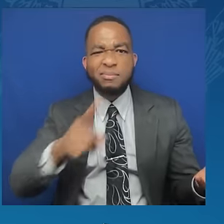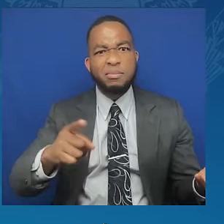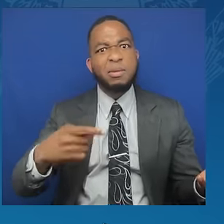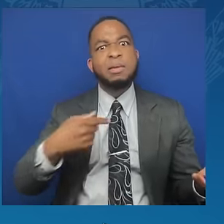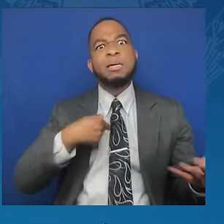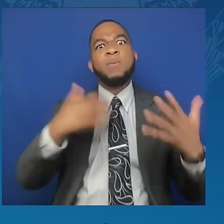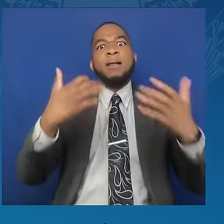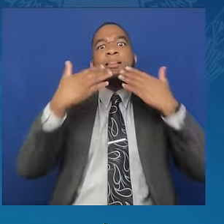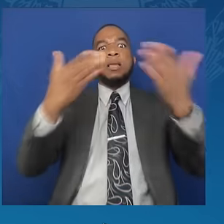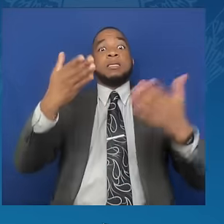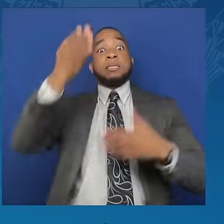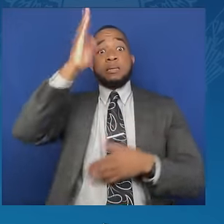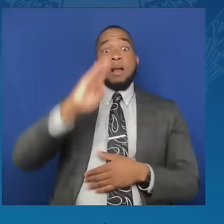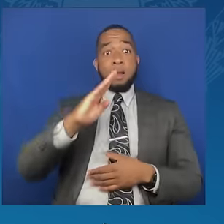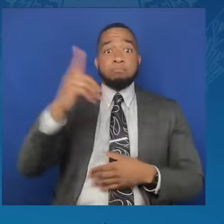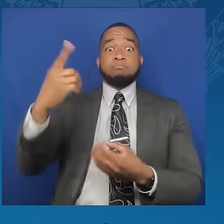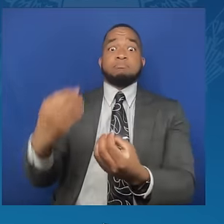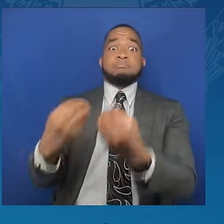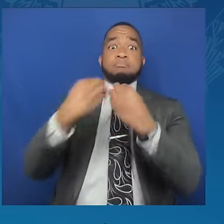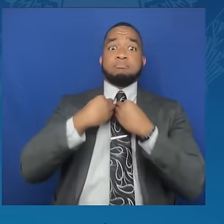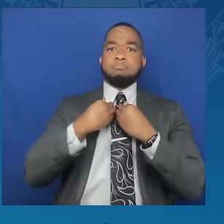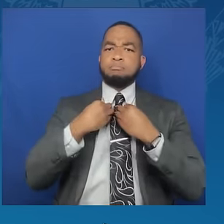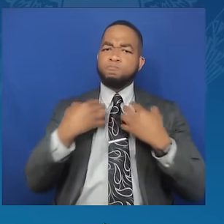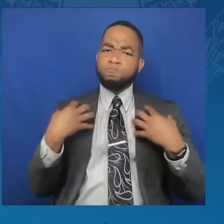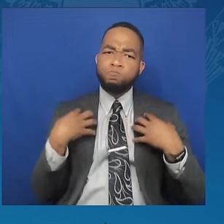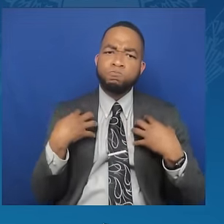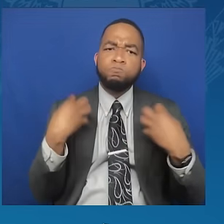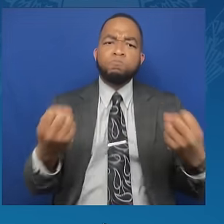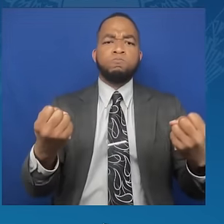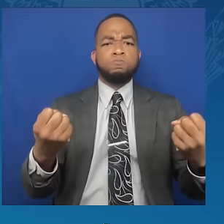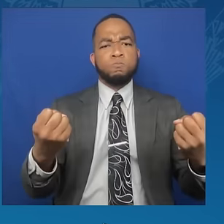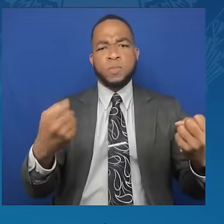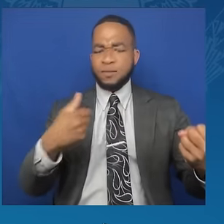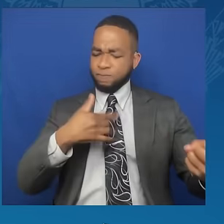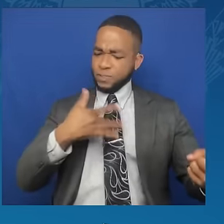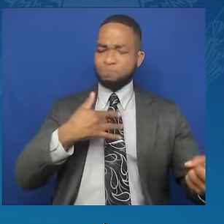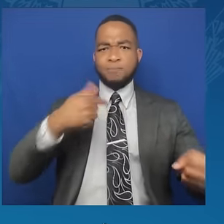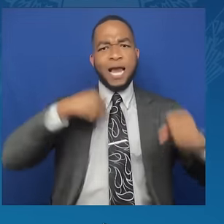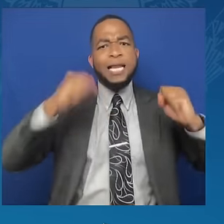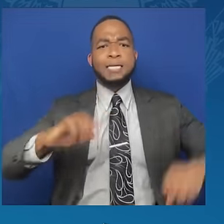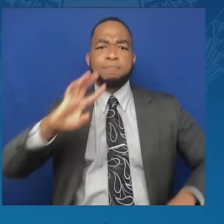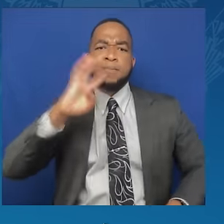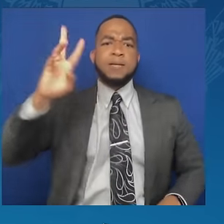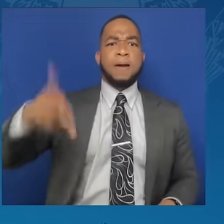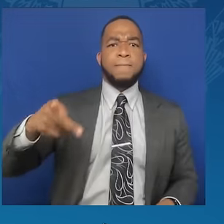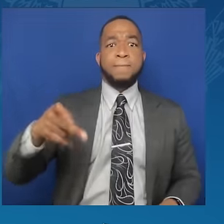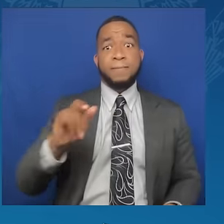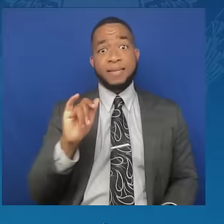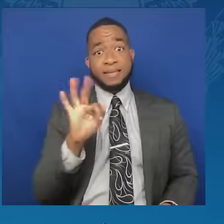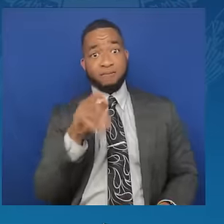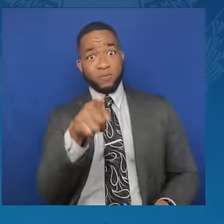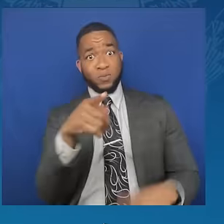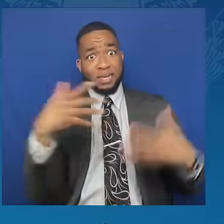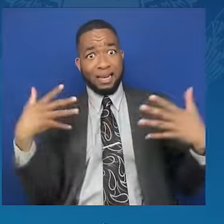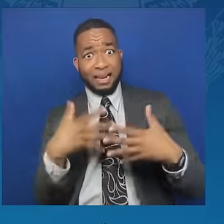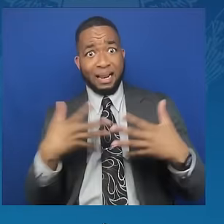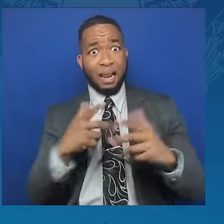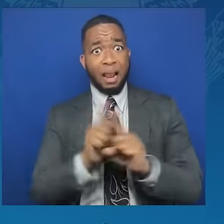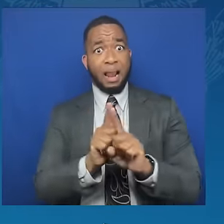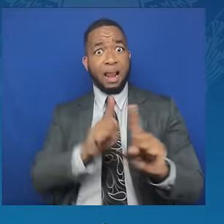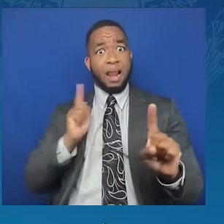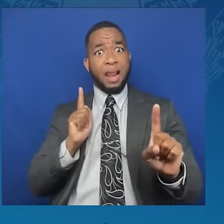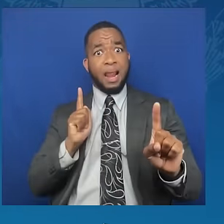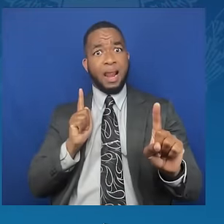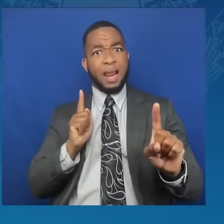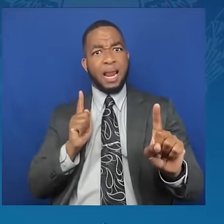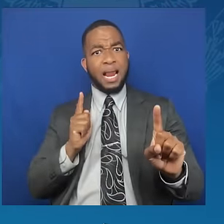talk about it. I don't fool with no scared folks, because a scared Negro gets you killed. You don't hear